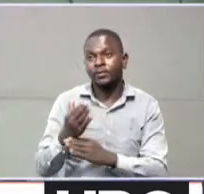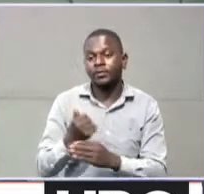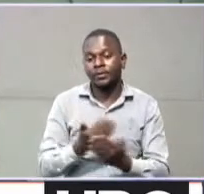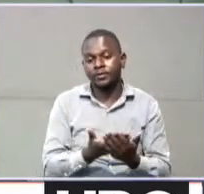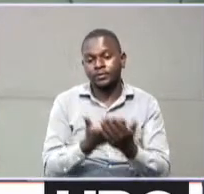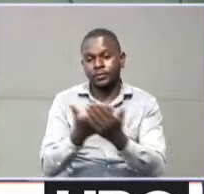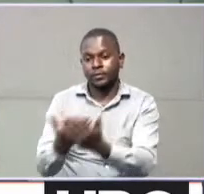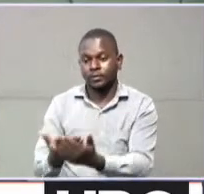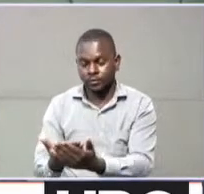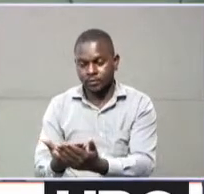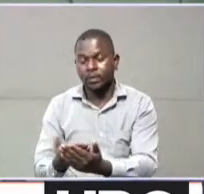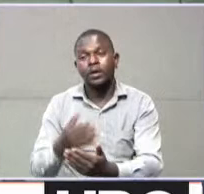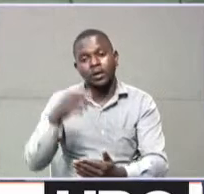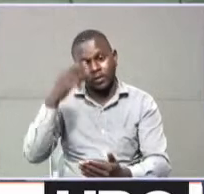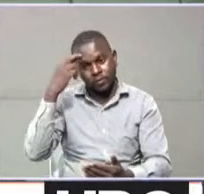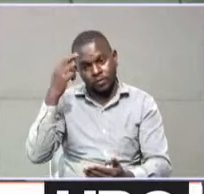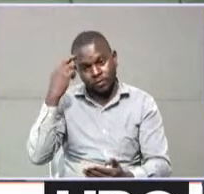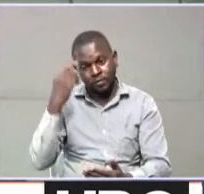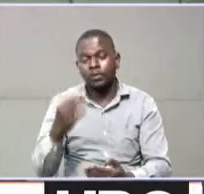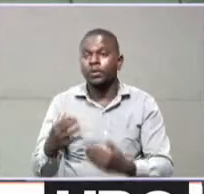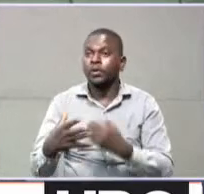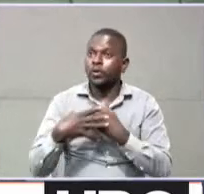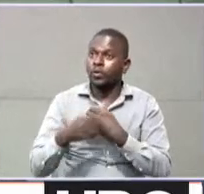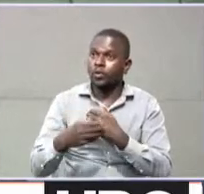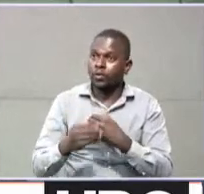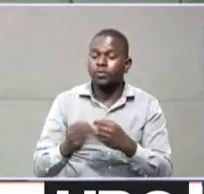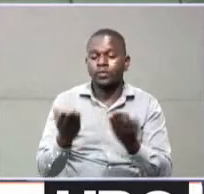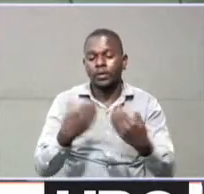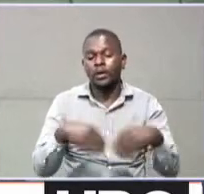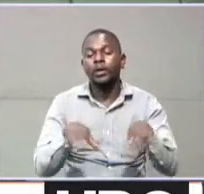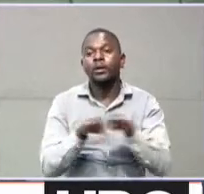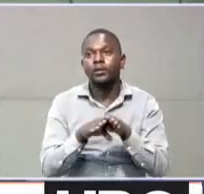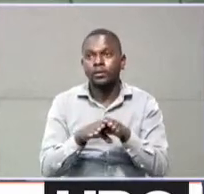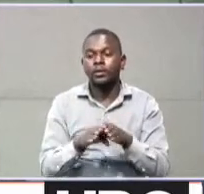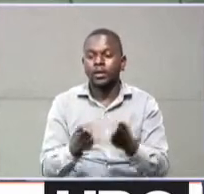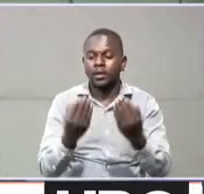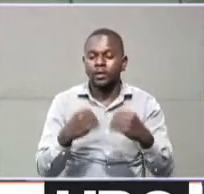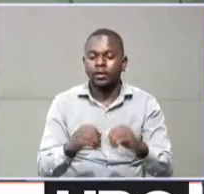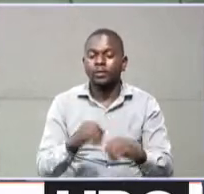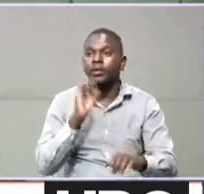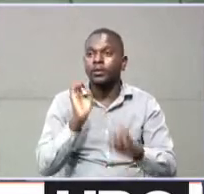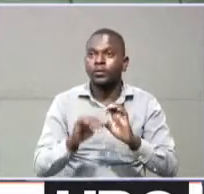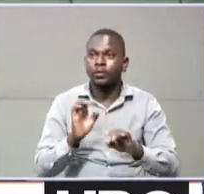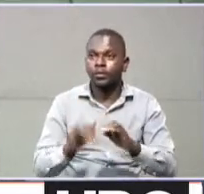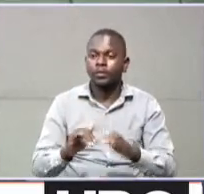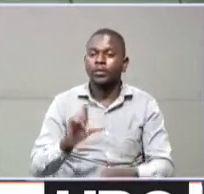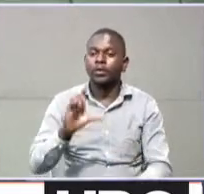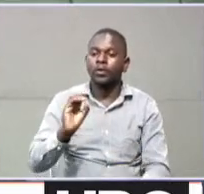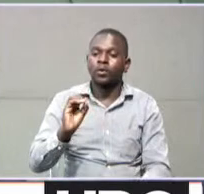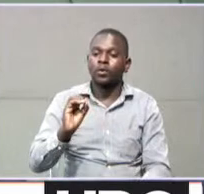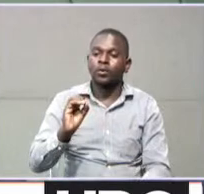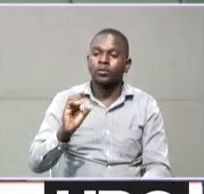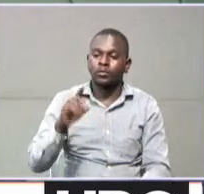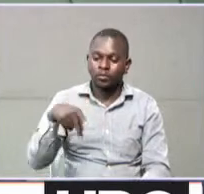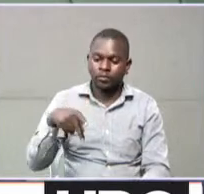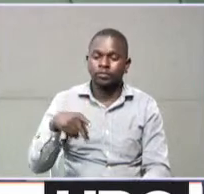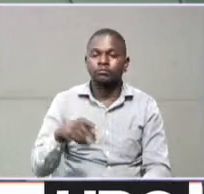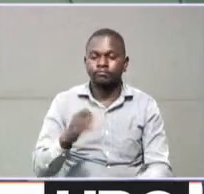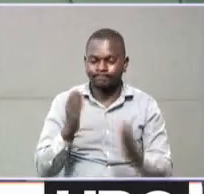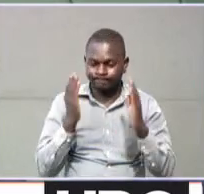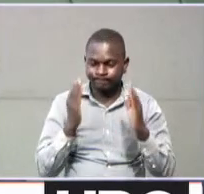table the original copy of the impuned agreement to enable the office of leader vote over position take a